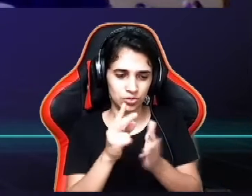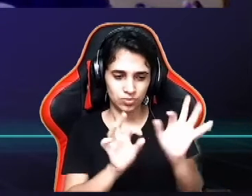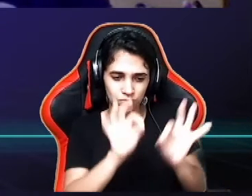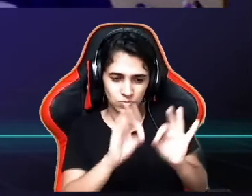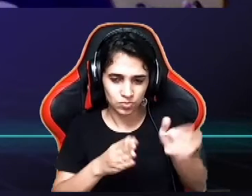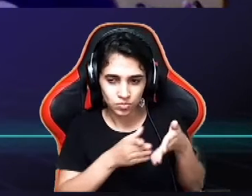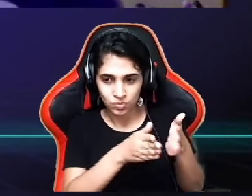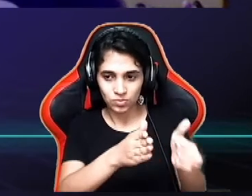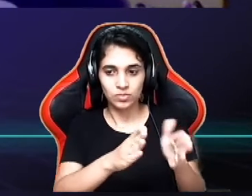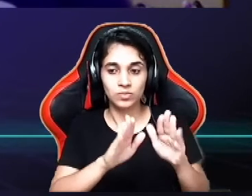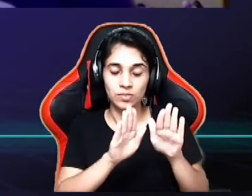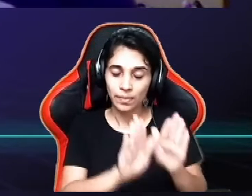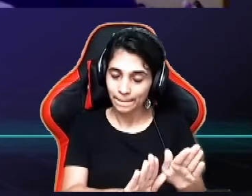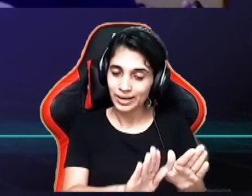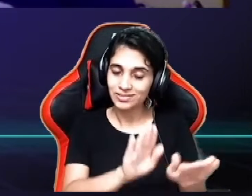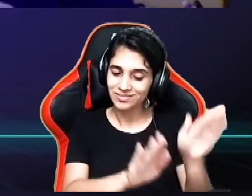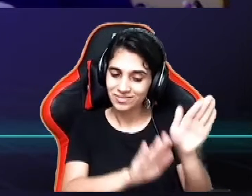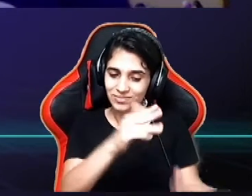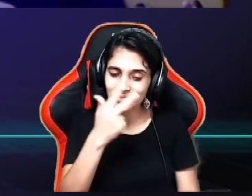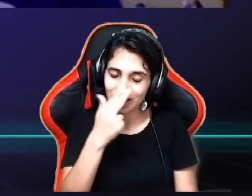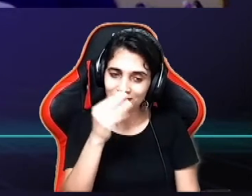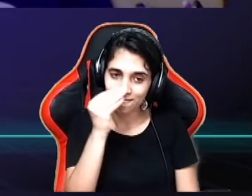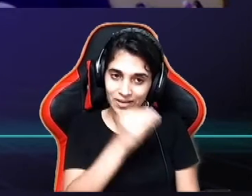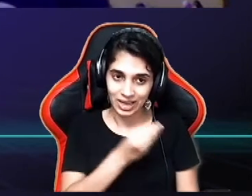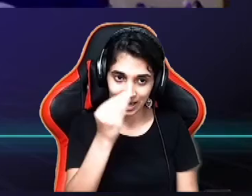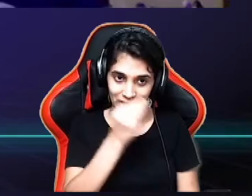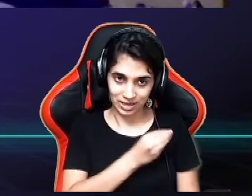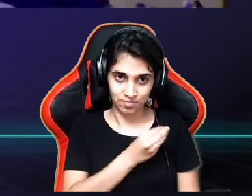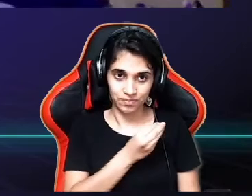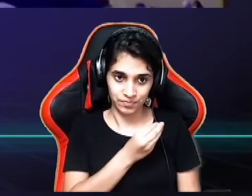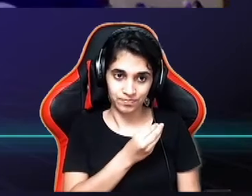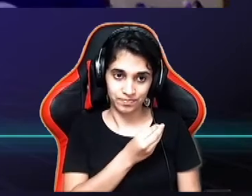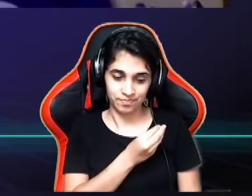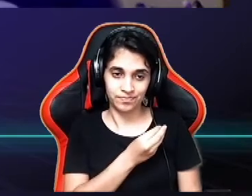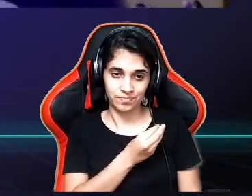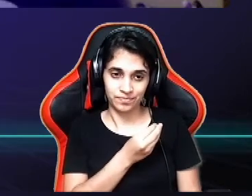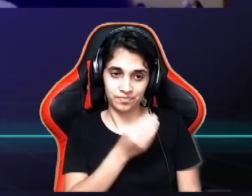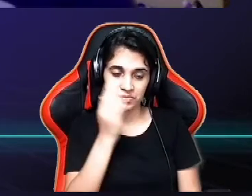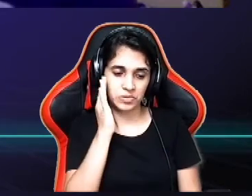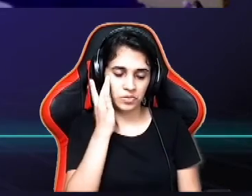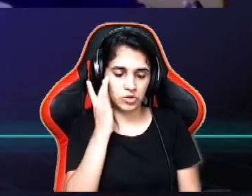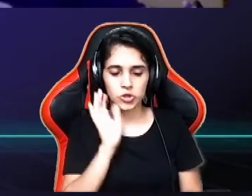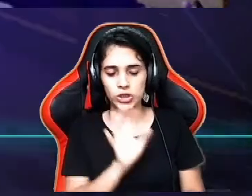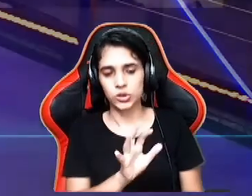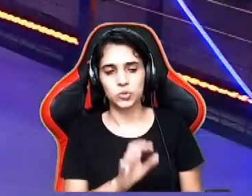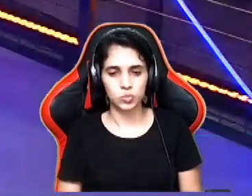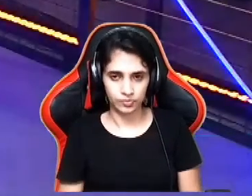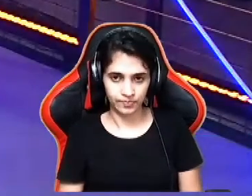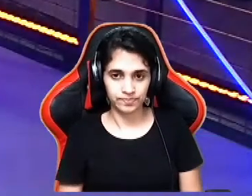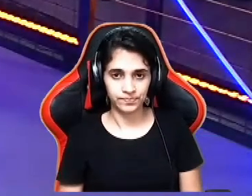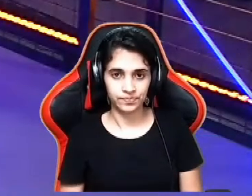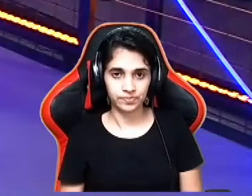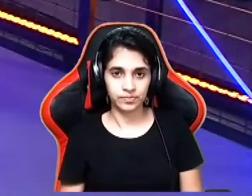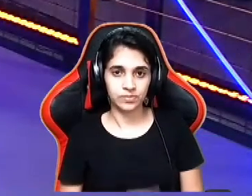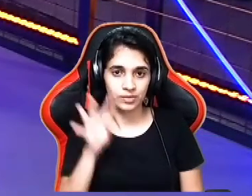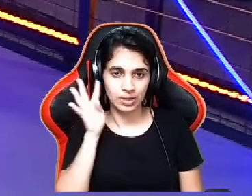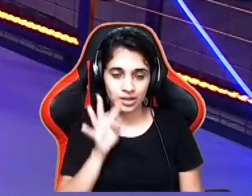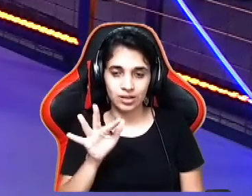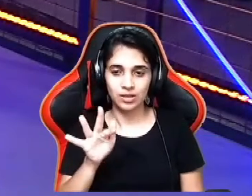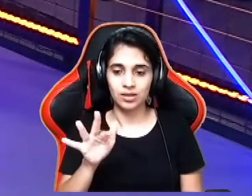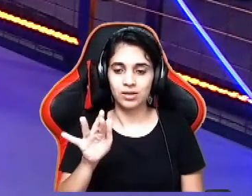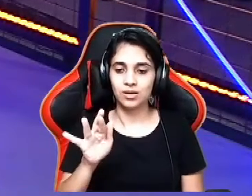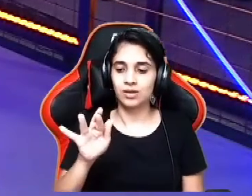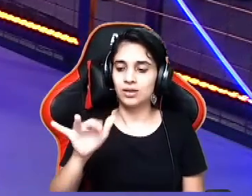better, this mapping out, but it's still off sometimes, and that's basically